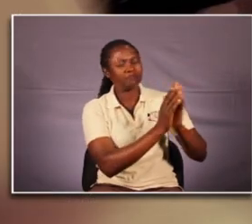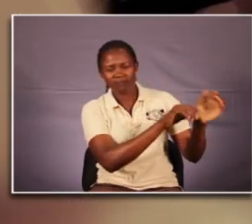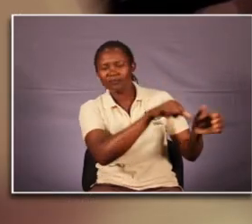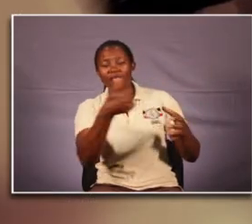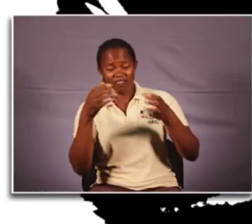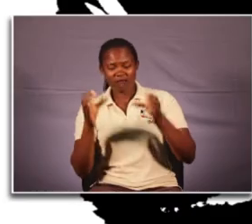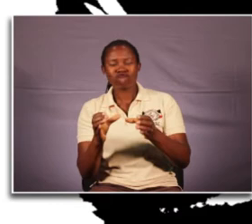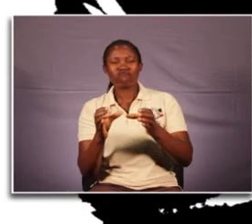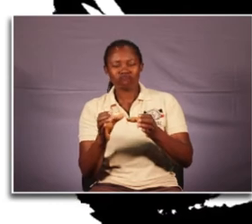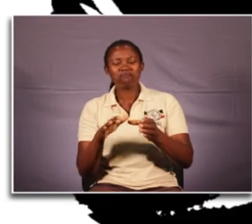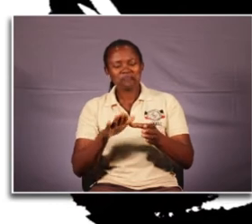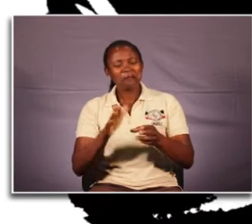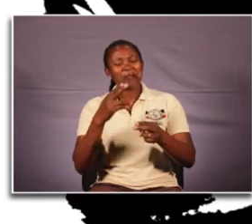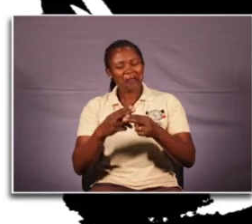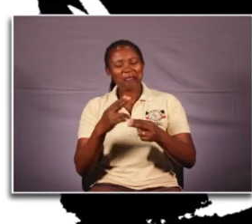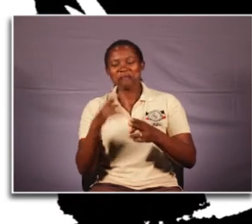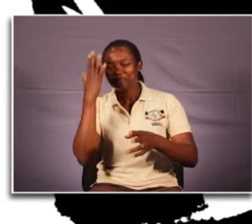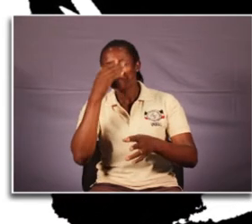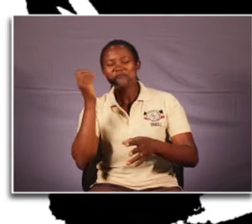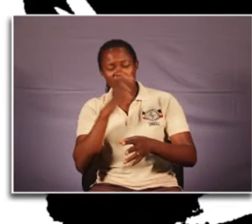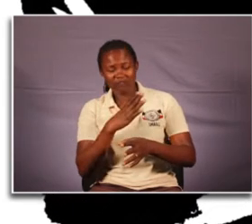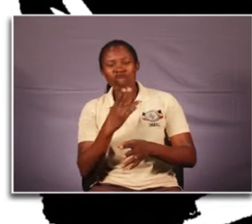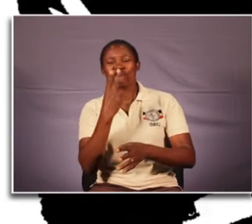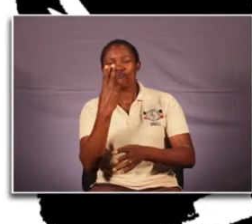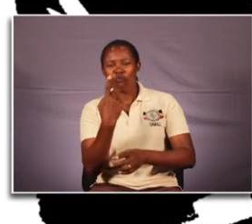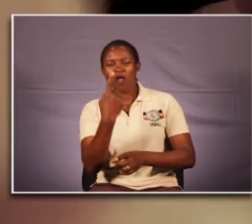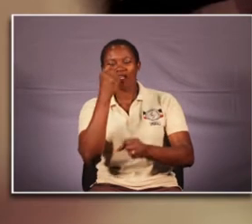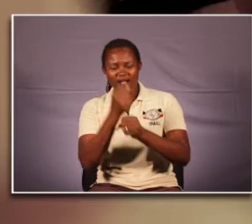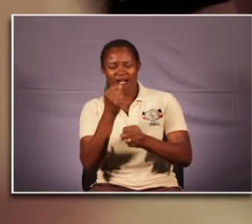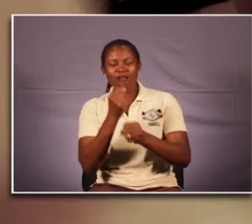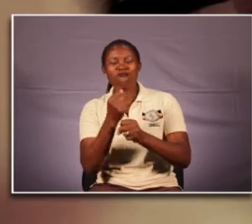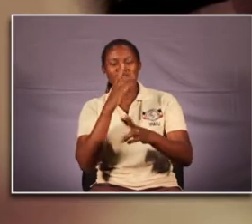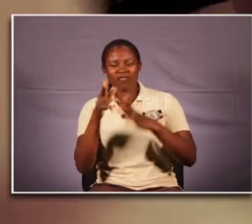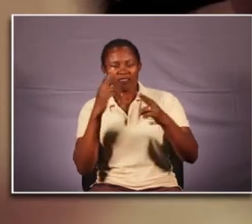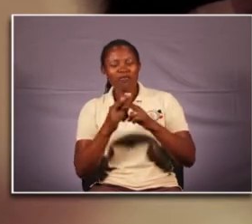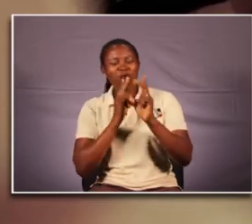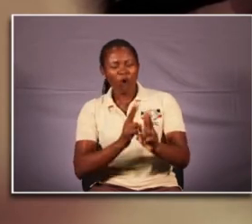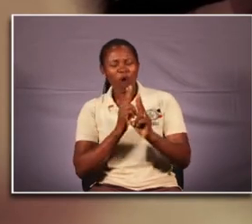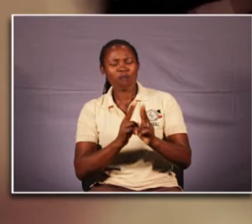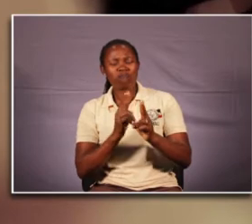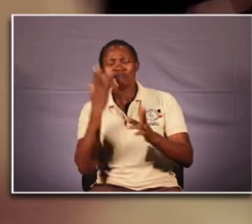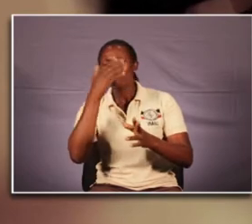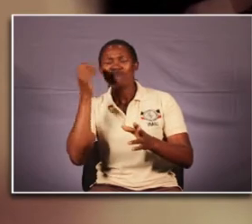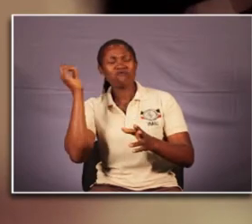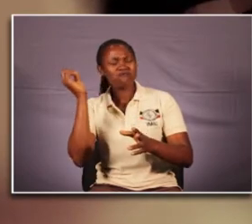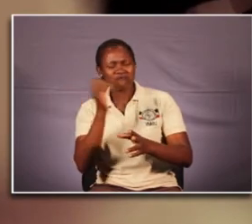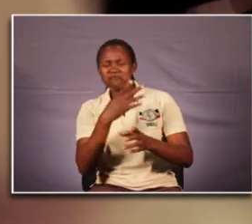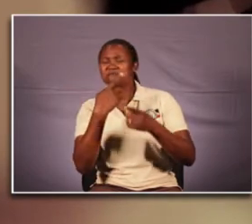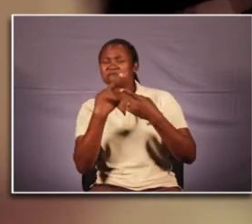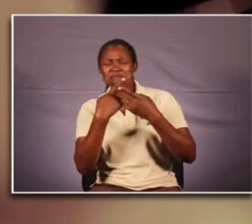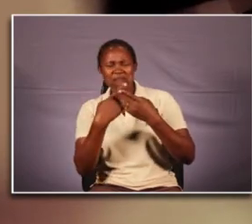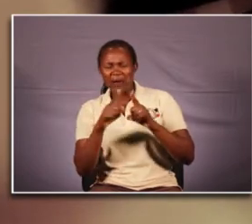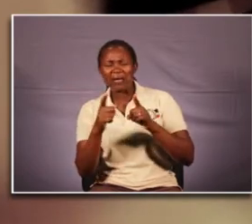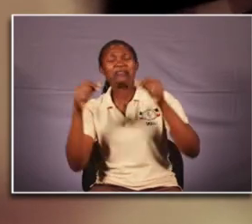this group. They called themselves the cuties. Hope was the most beautiful of all, but also the most dangerous. She did